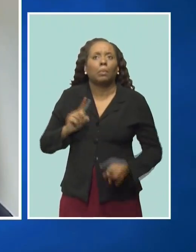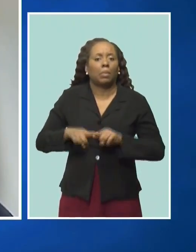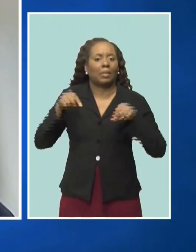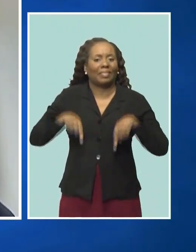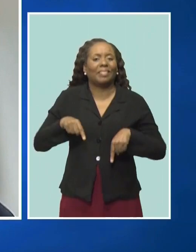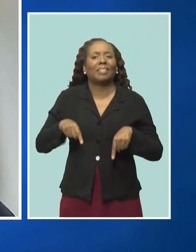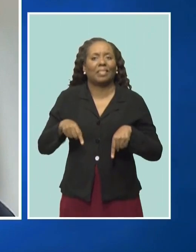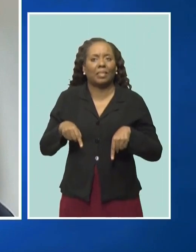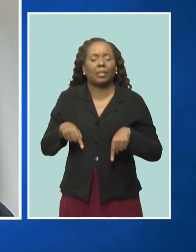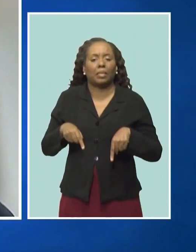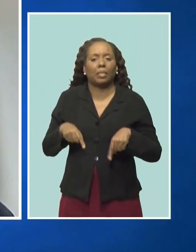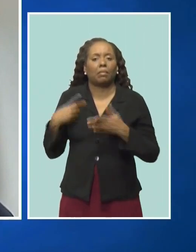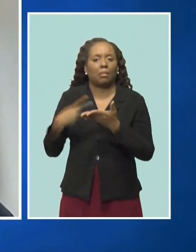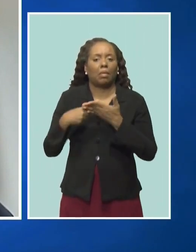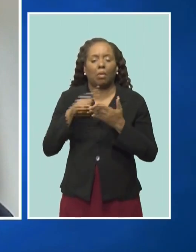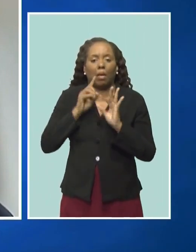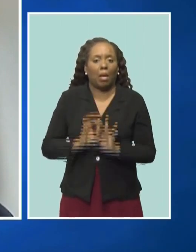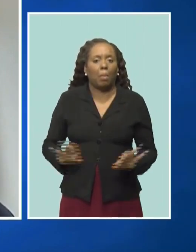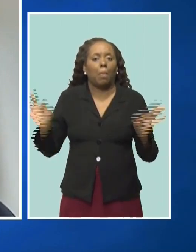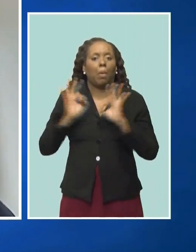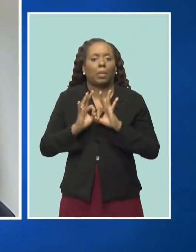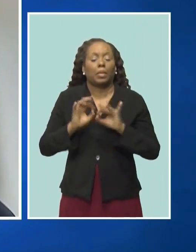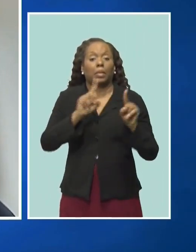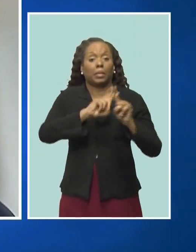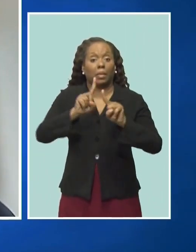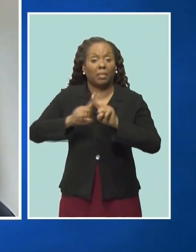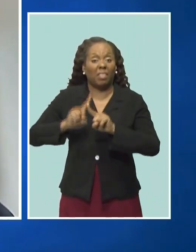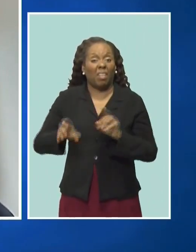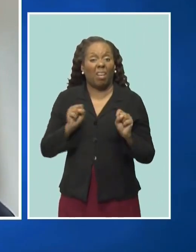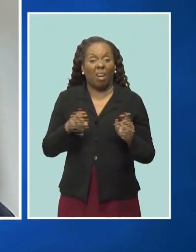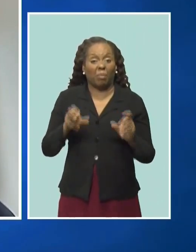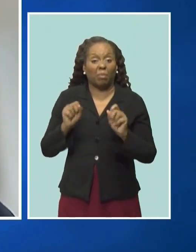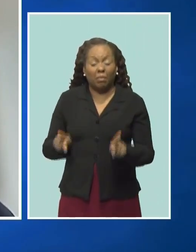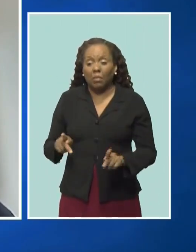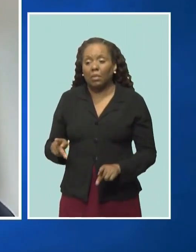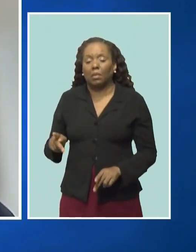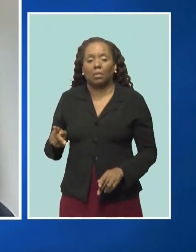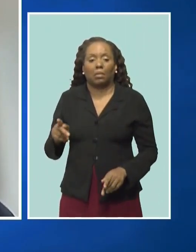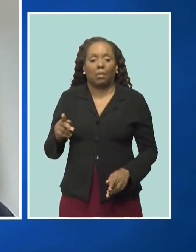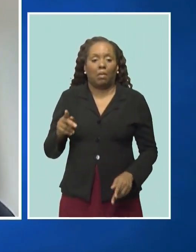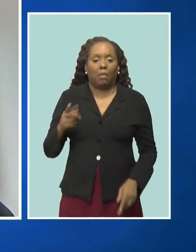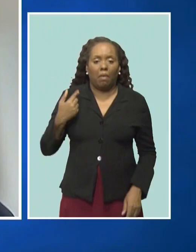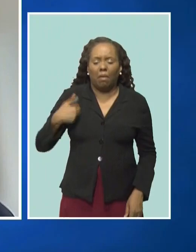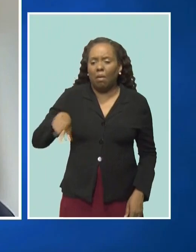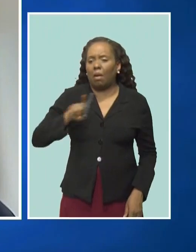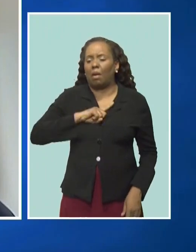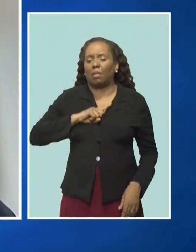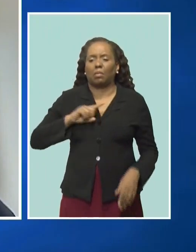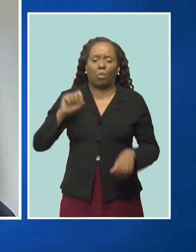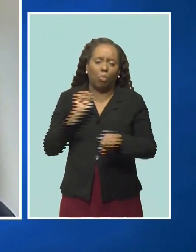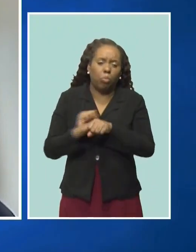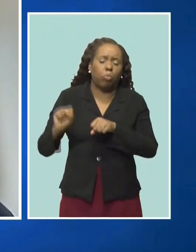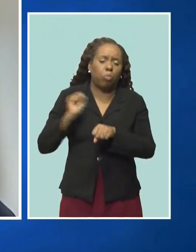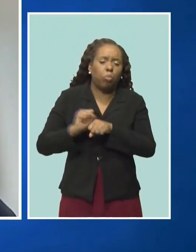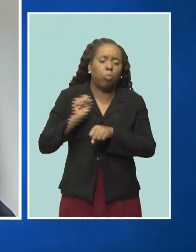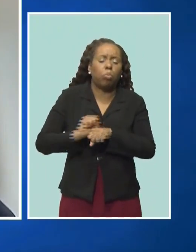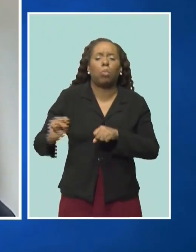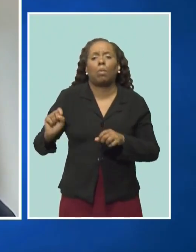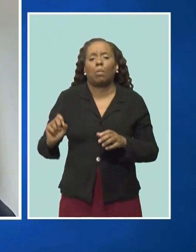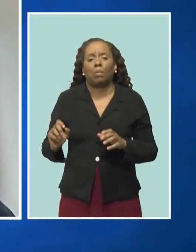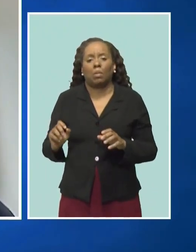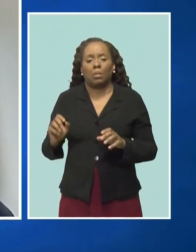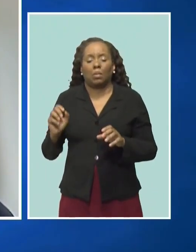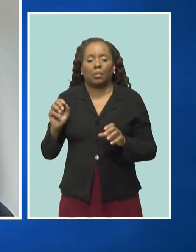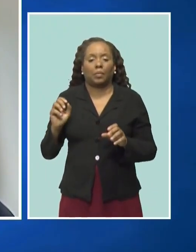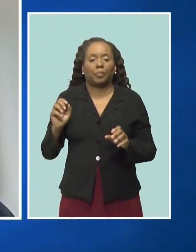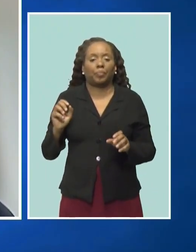significant. Lots of opportunities for us to really get in there and work to make sure